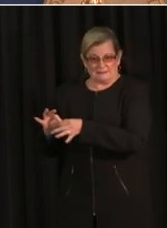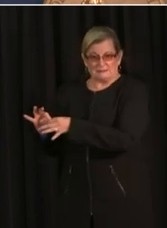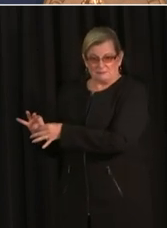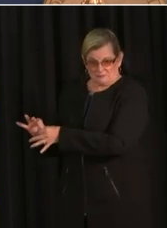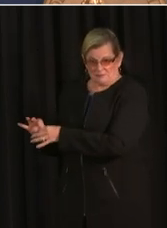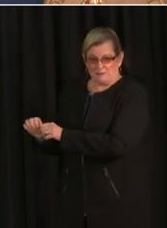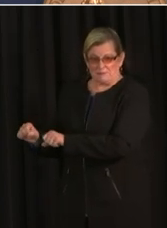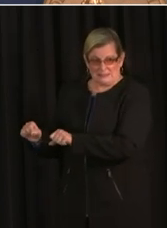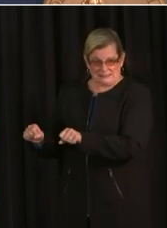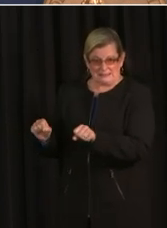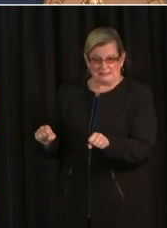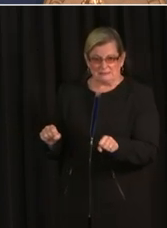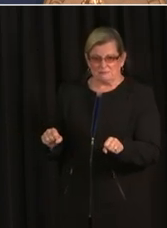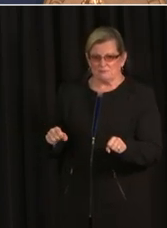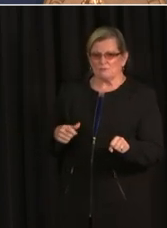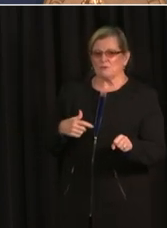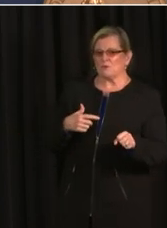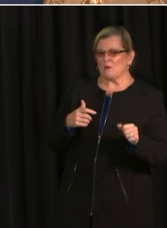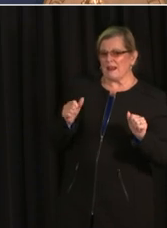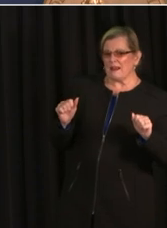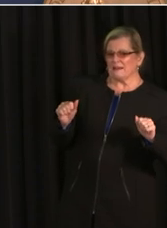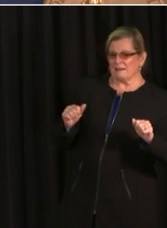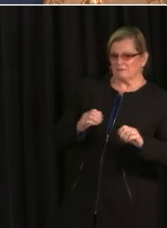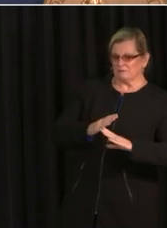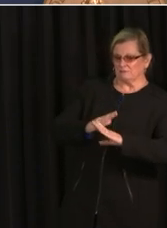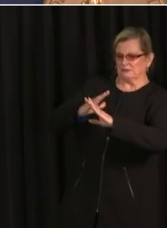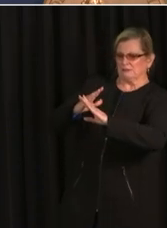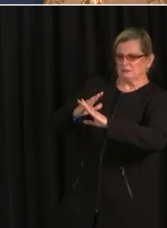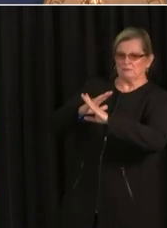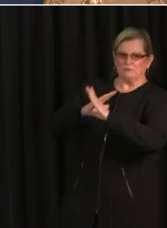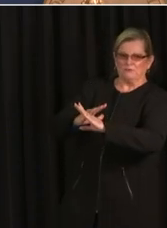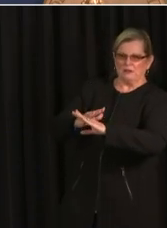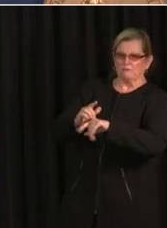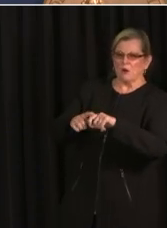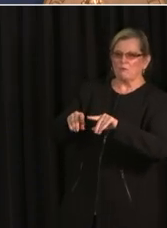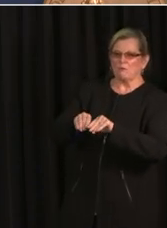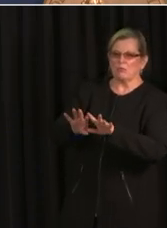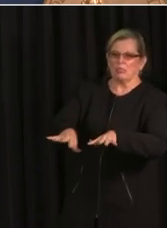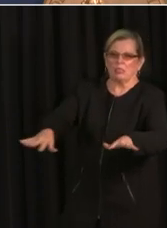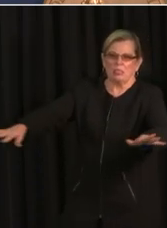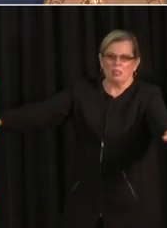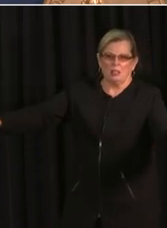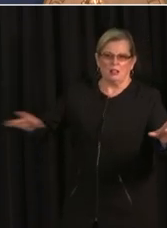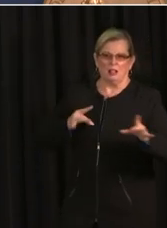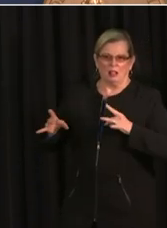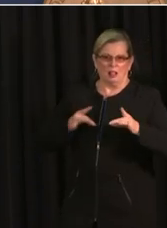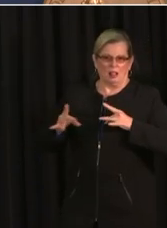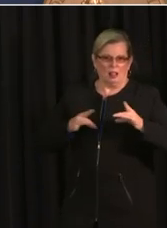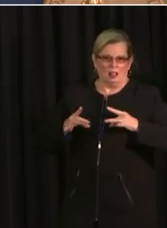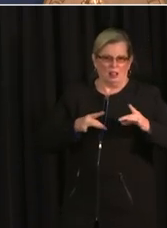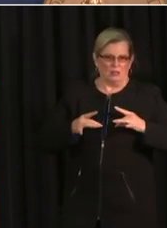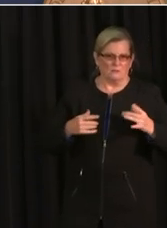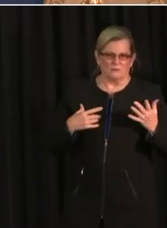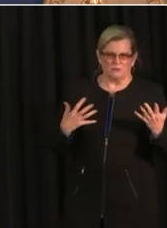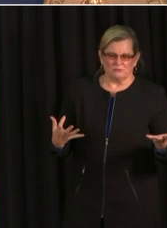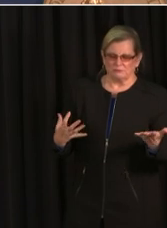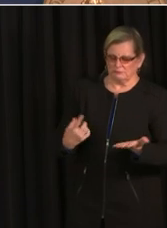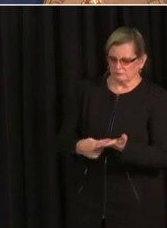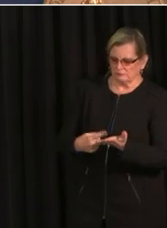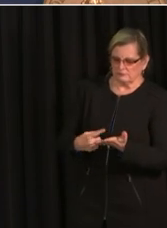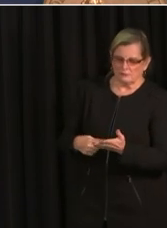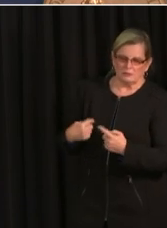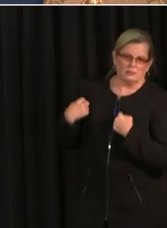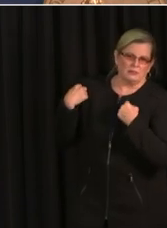are able to stop the spread of the virus. And so since we've been talking about these things for many